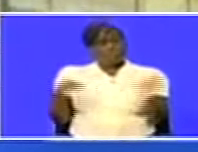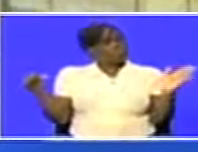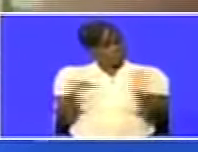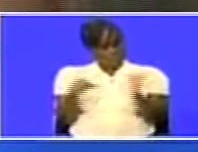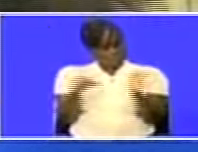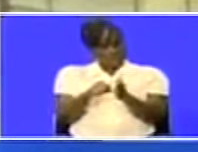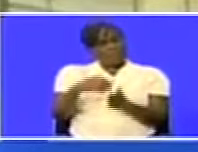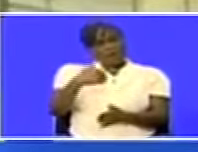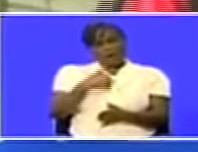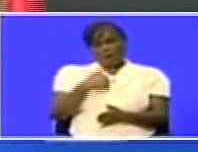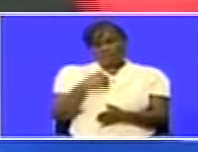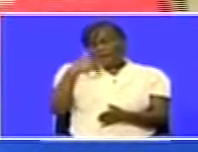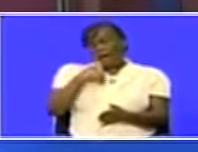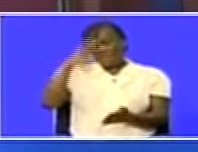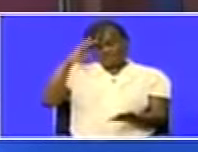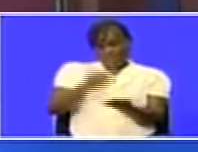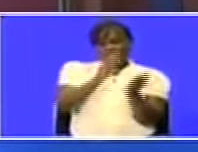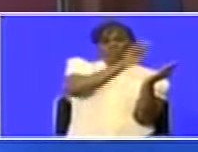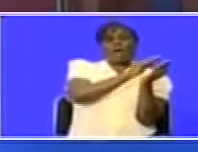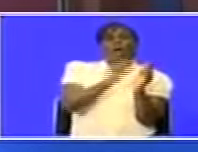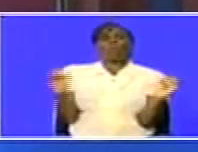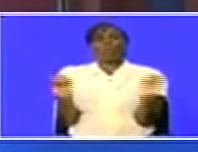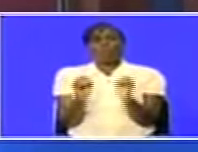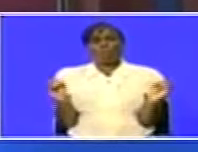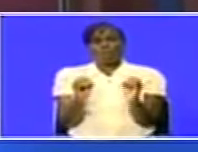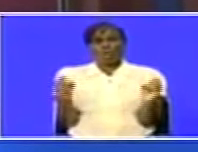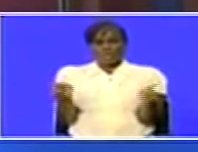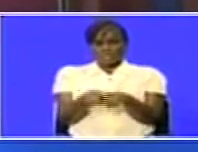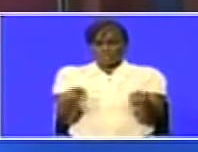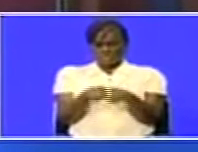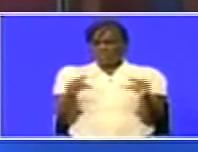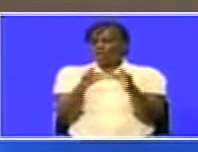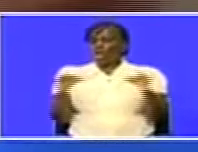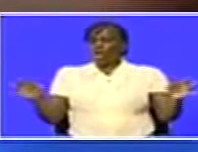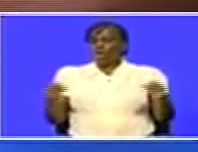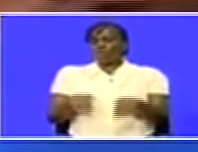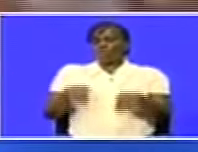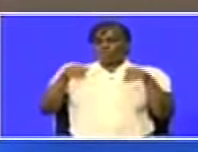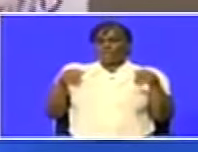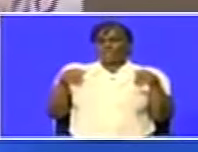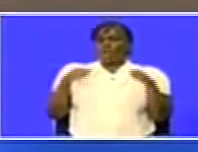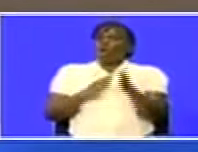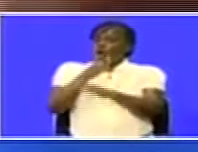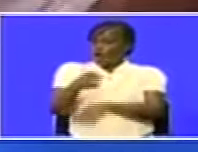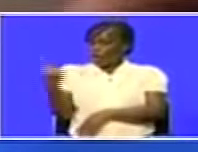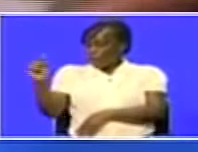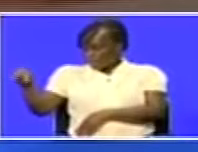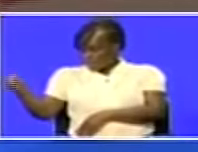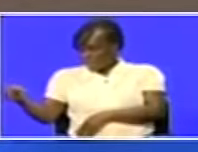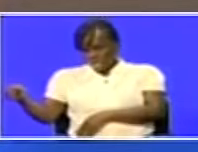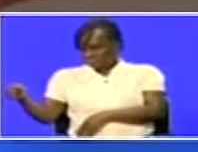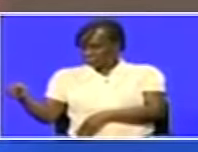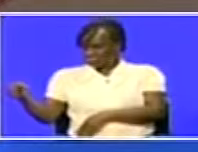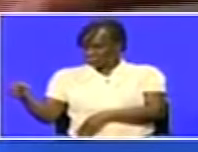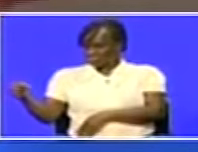hata kwetu, jituna tutakuwa na imani na banki. But the rich will still cry for a while longer, as those with more than 1 million shillings in